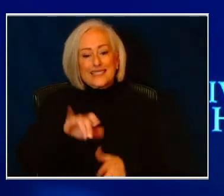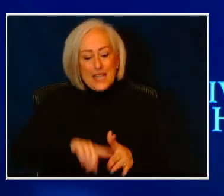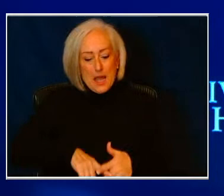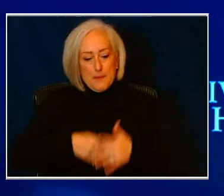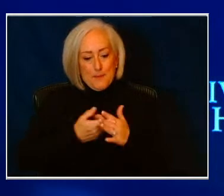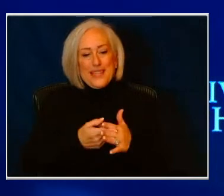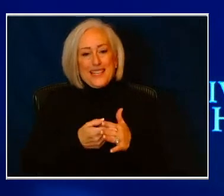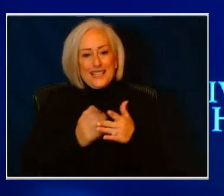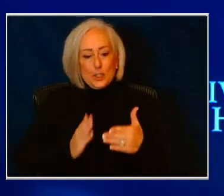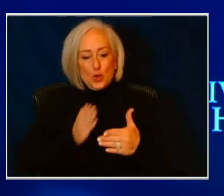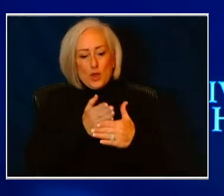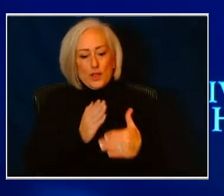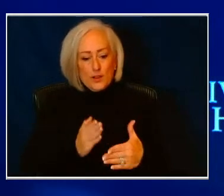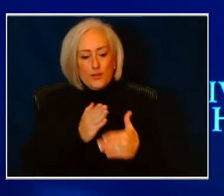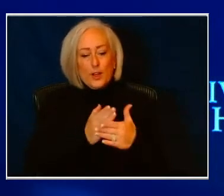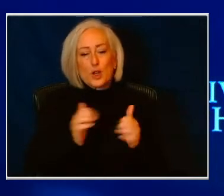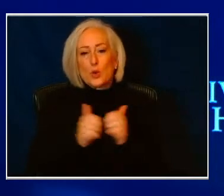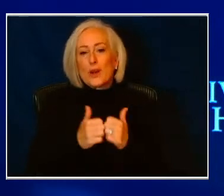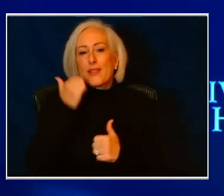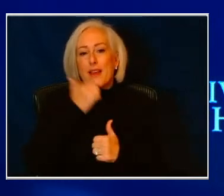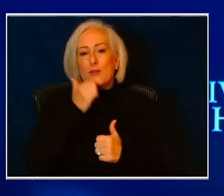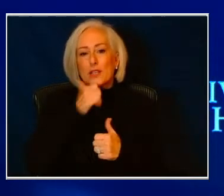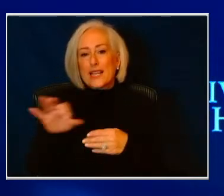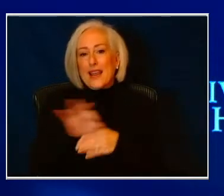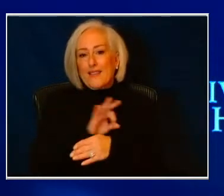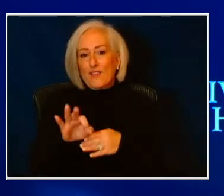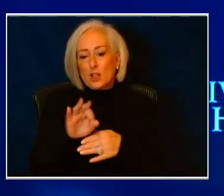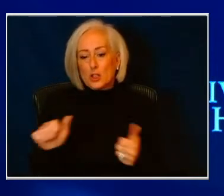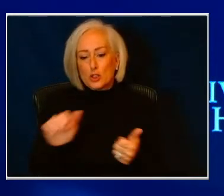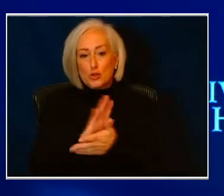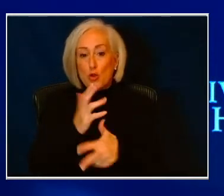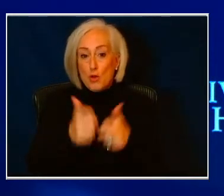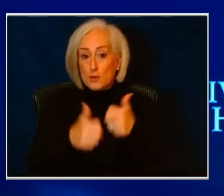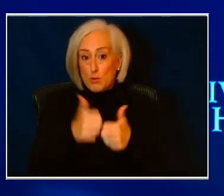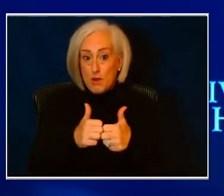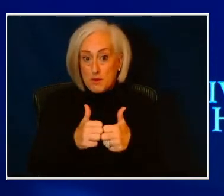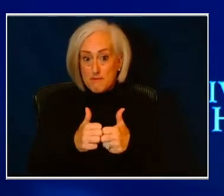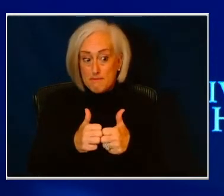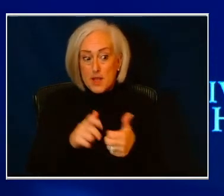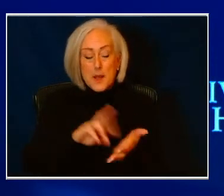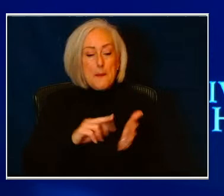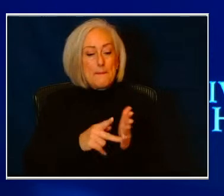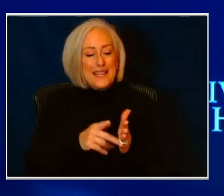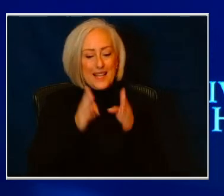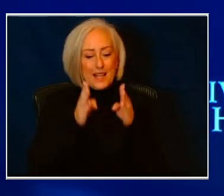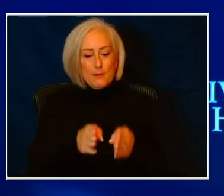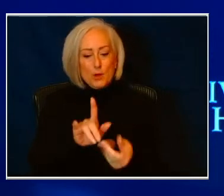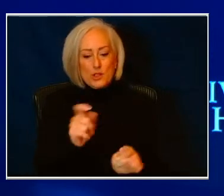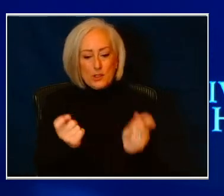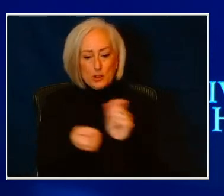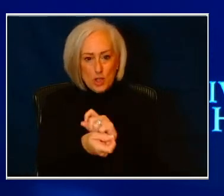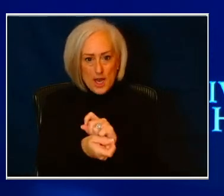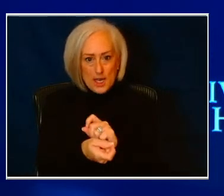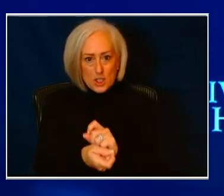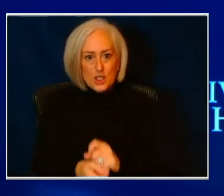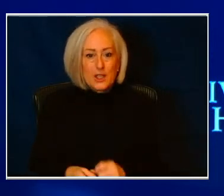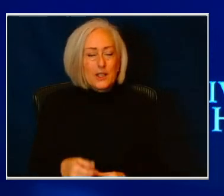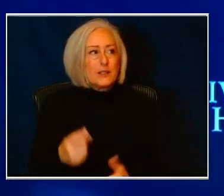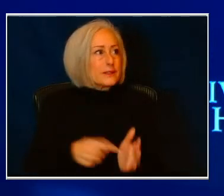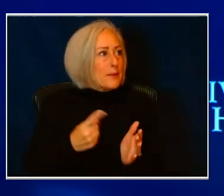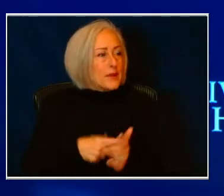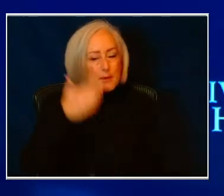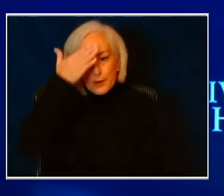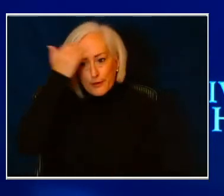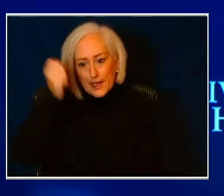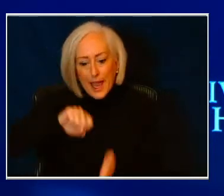daily function and cause problems? But it's a change for an individual. We all forget our car keys and our glasses and misplace them,